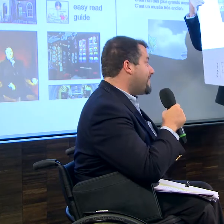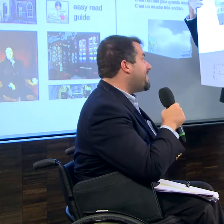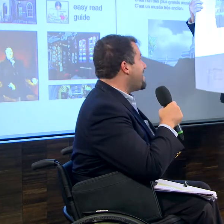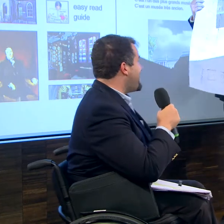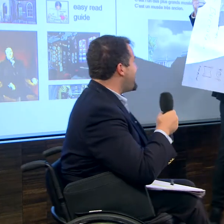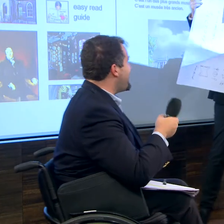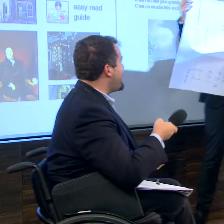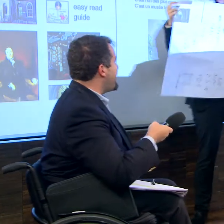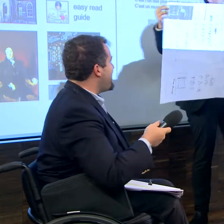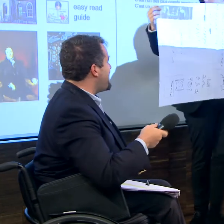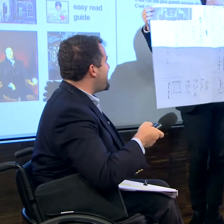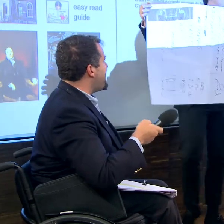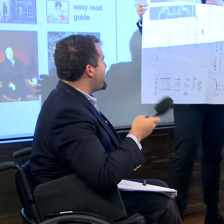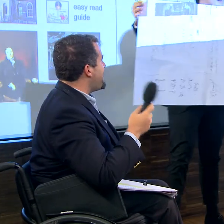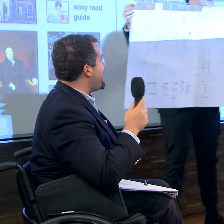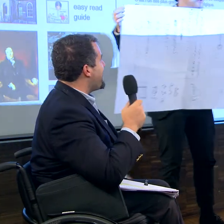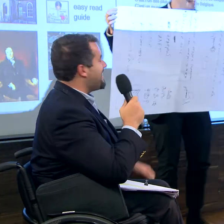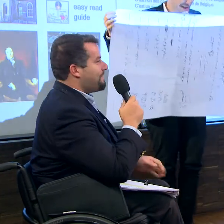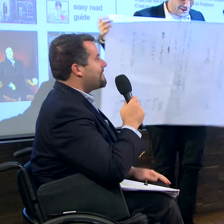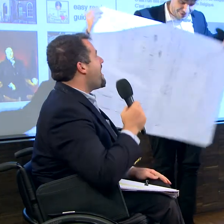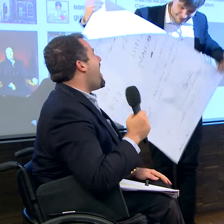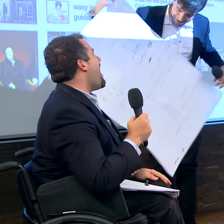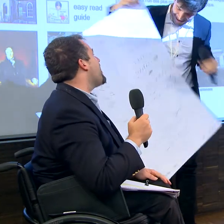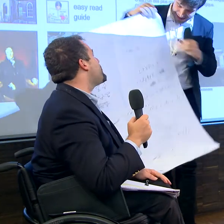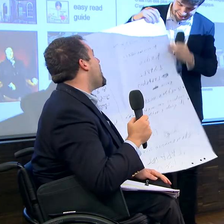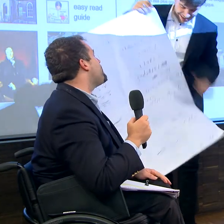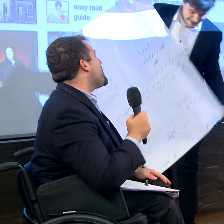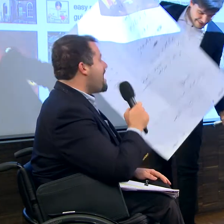guide. It was like 6.5 out of 10, you know?